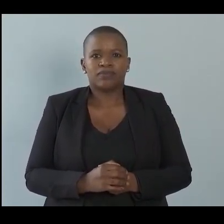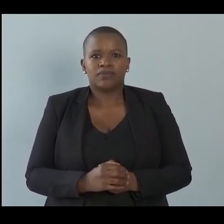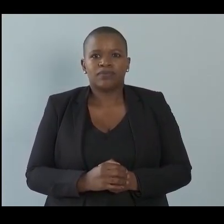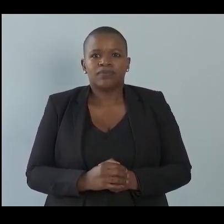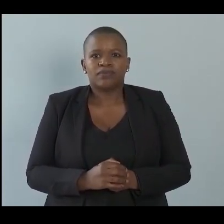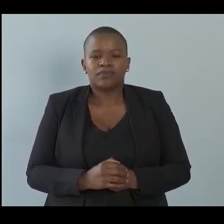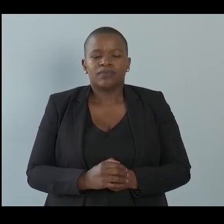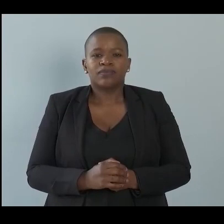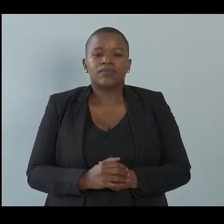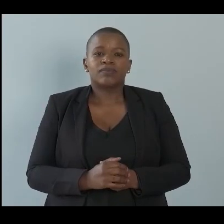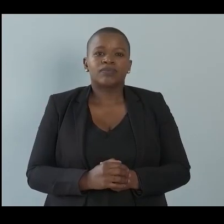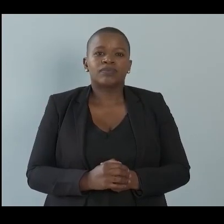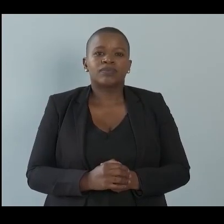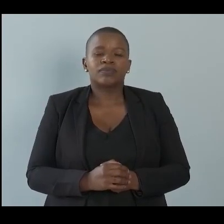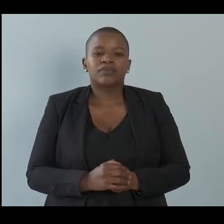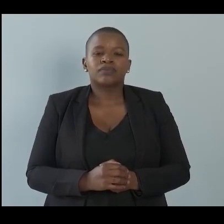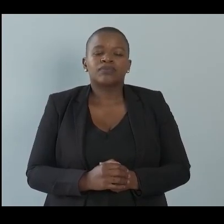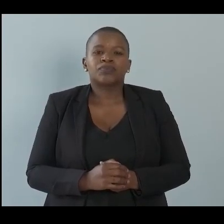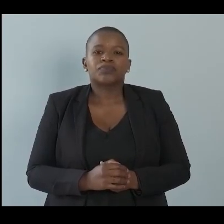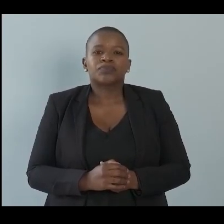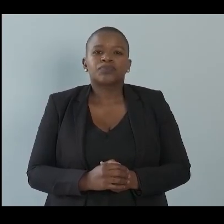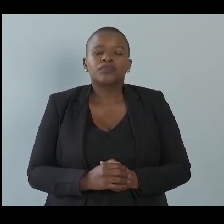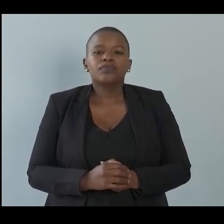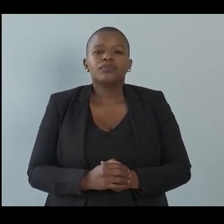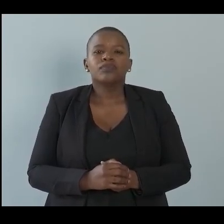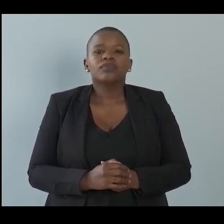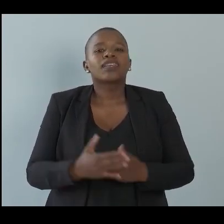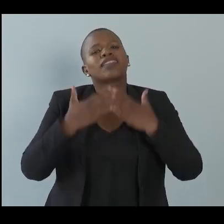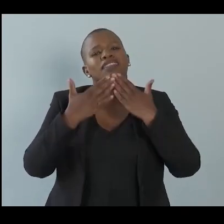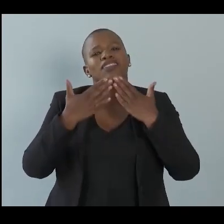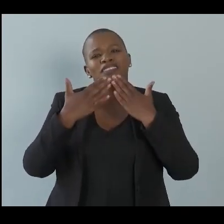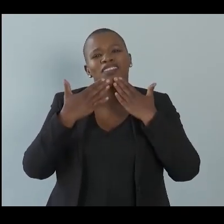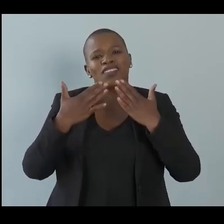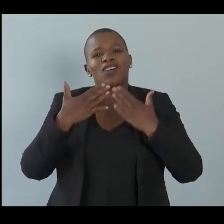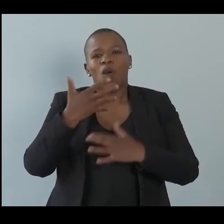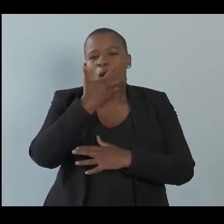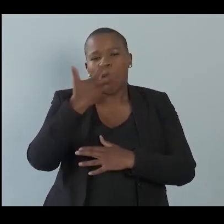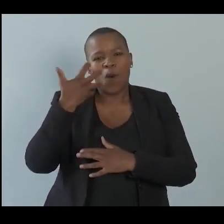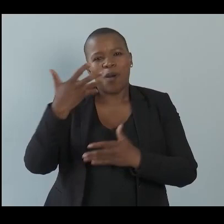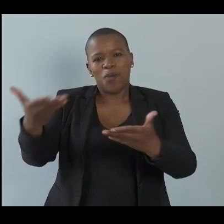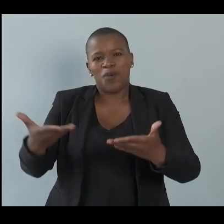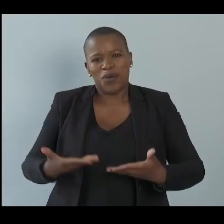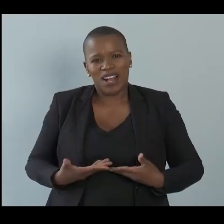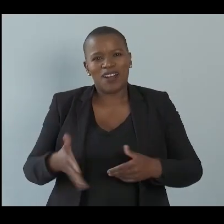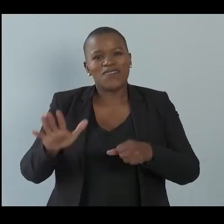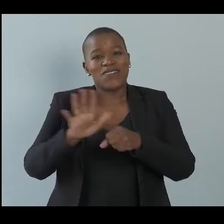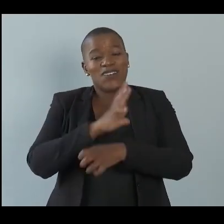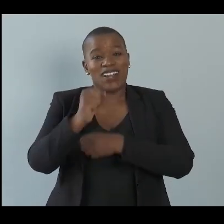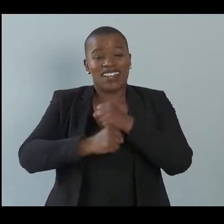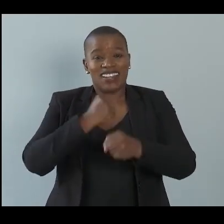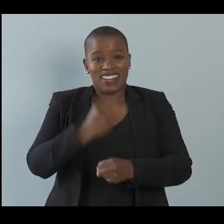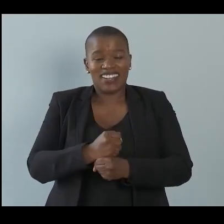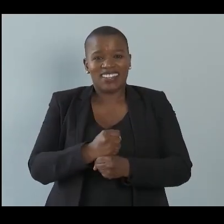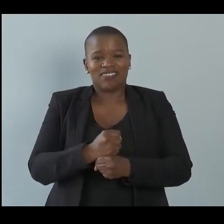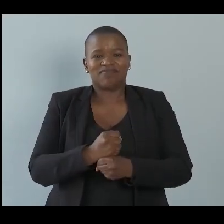Thank you, Werner, and a very warm welcome, everyone. At our full year 2023 results presentation, I presented our profit